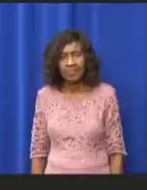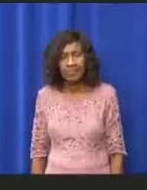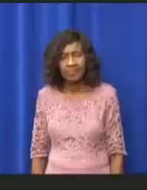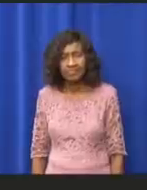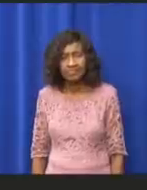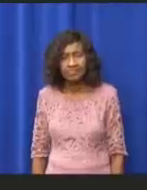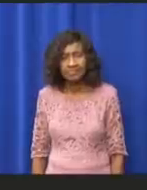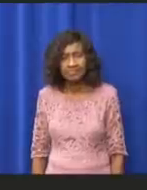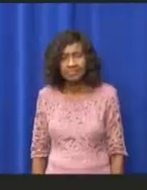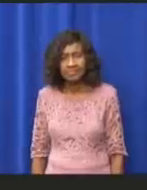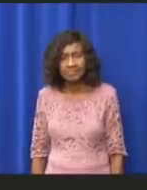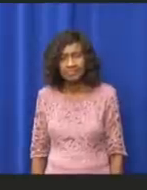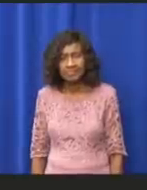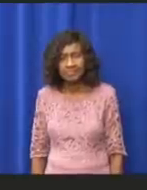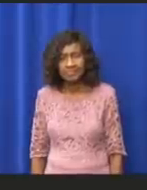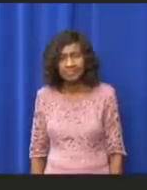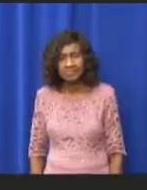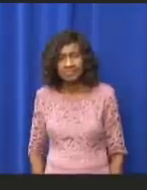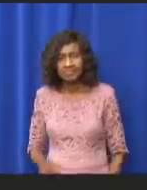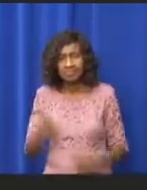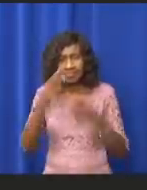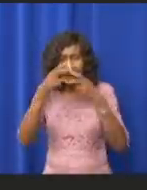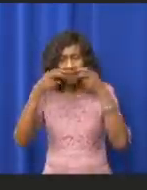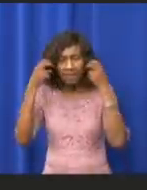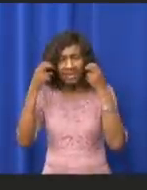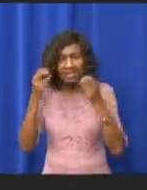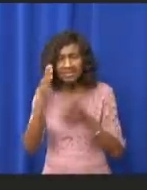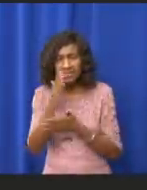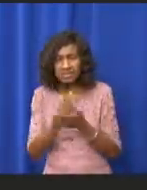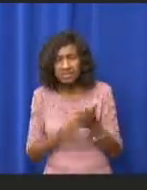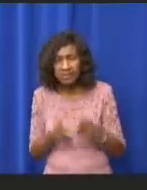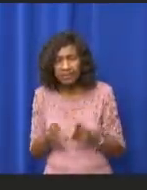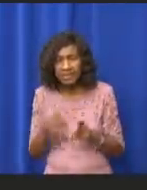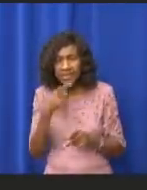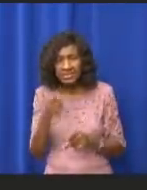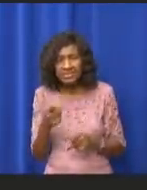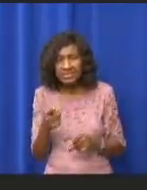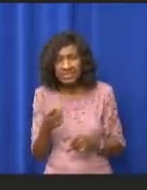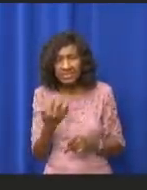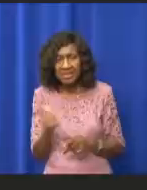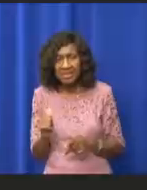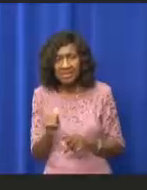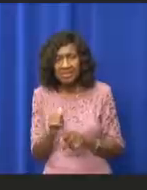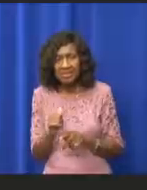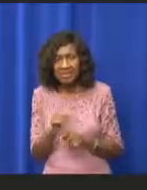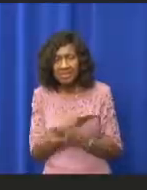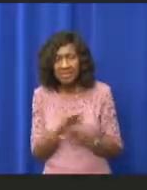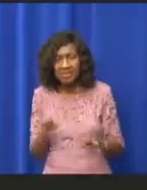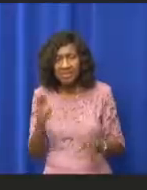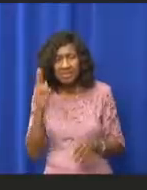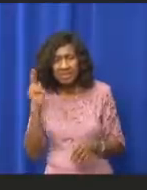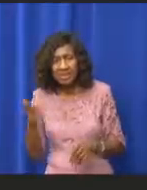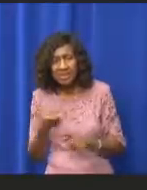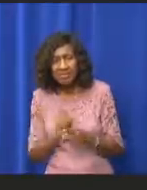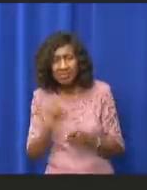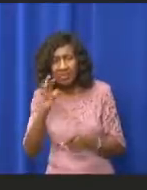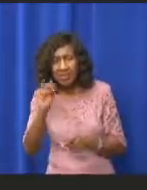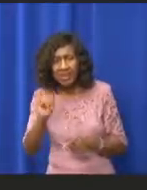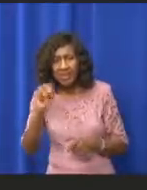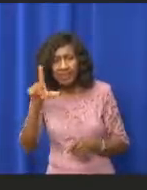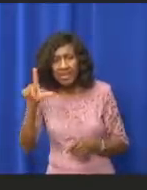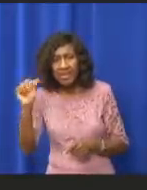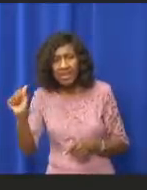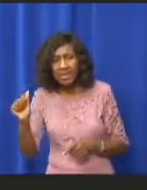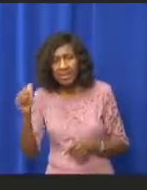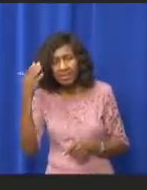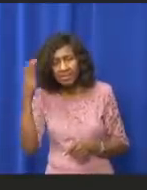Yes, hello. While we're talking about masks, a lot of people are still saying that they have not heard from their MLA and they don't know how to get into